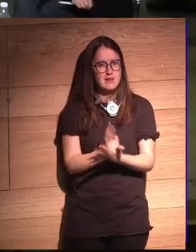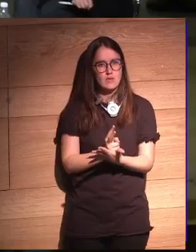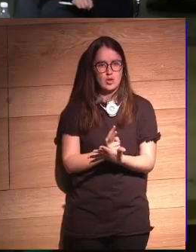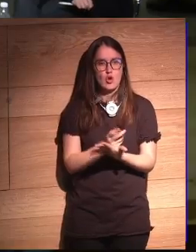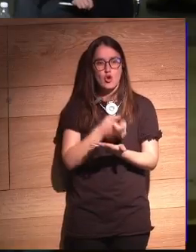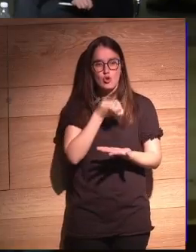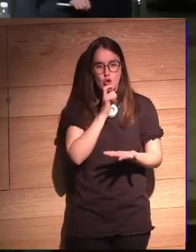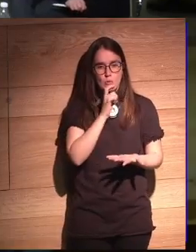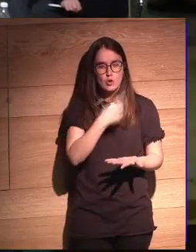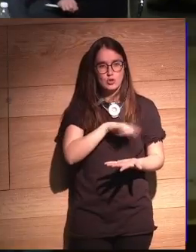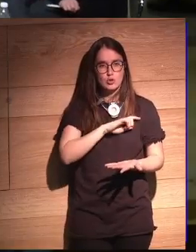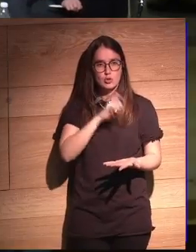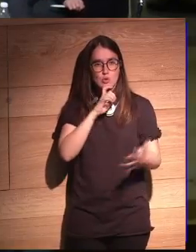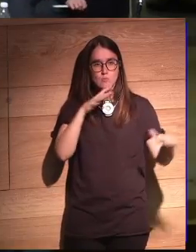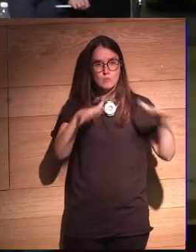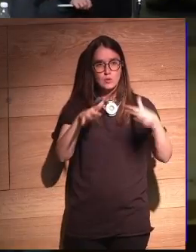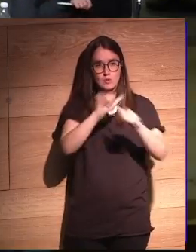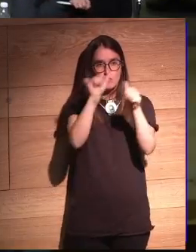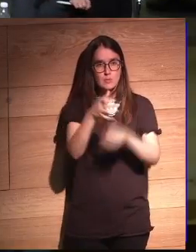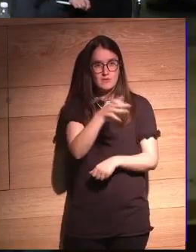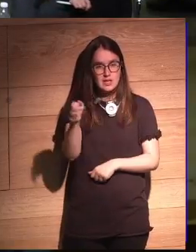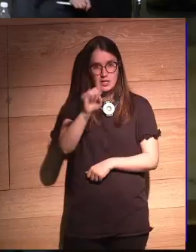that are most effective now?